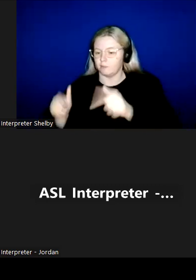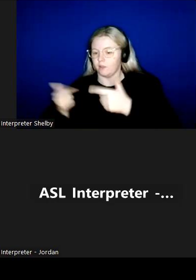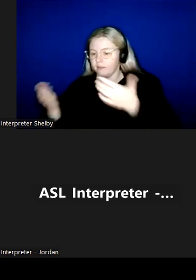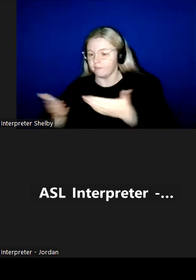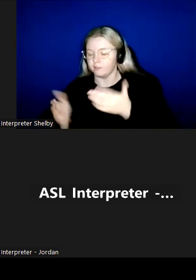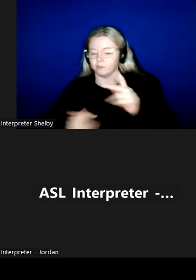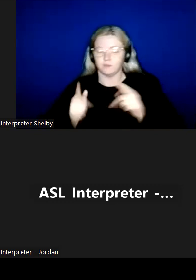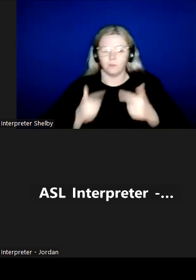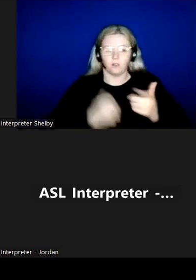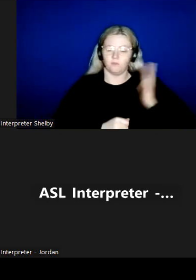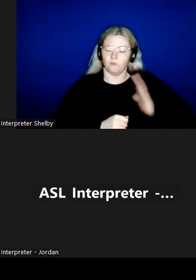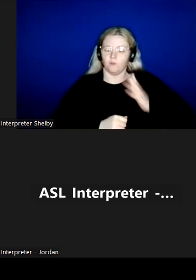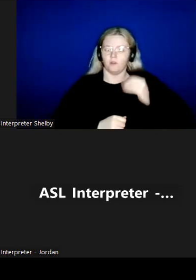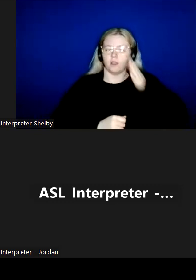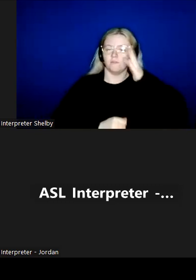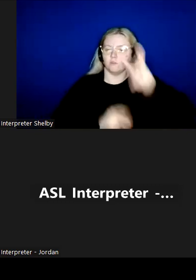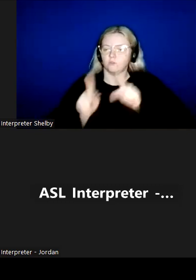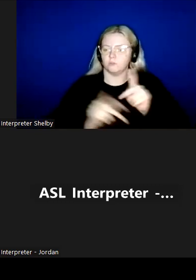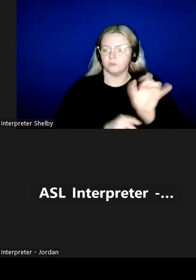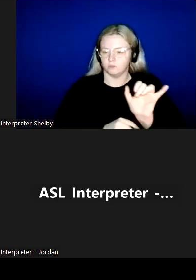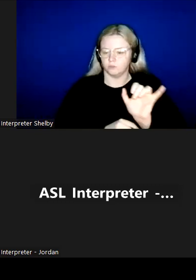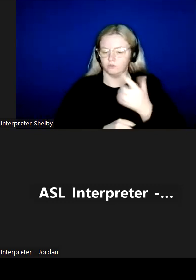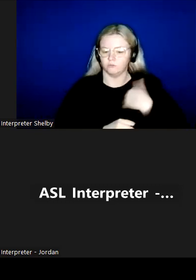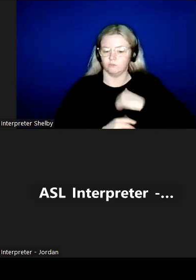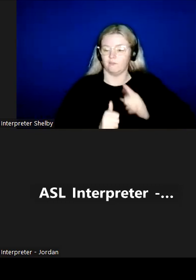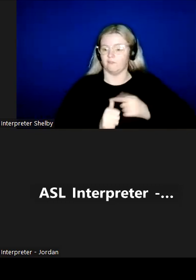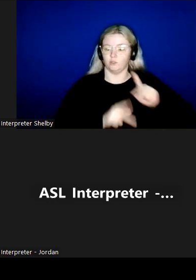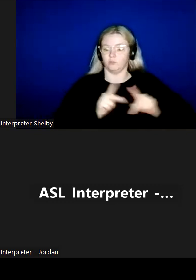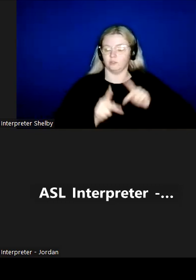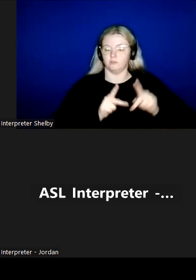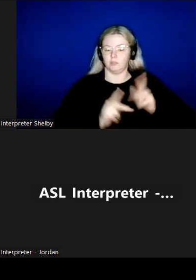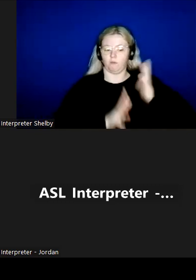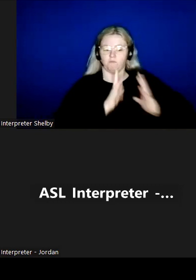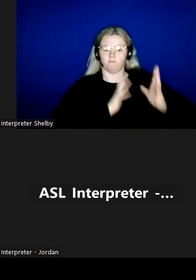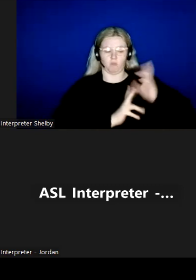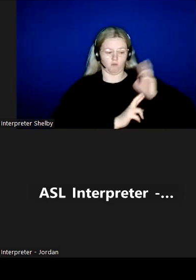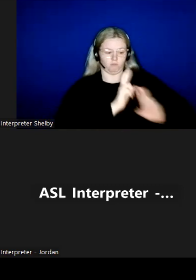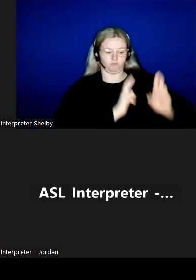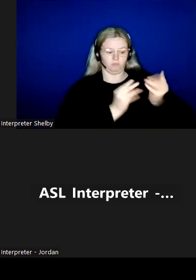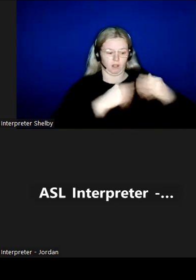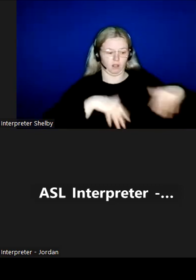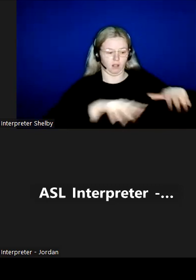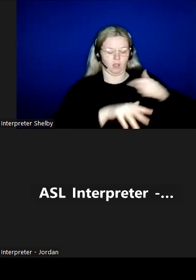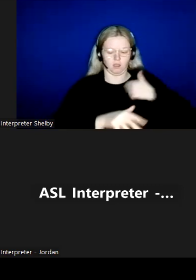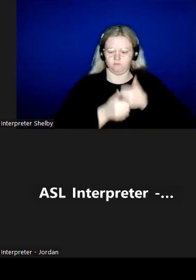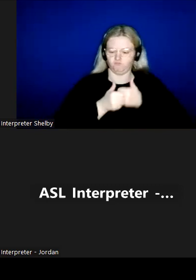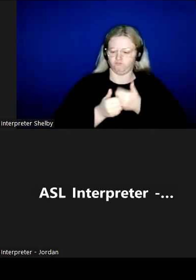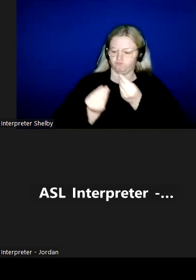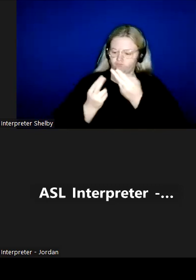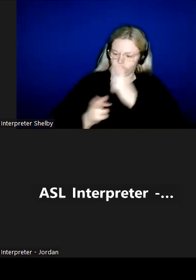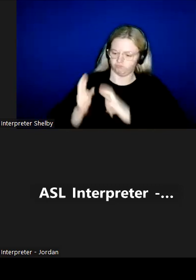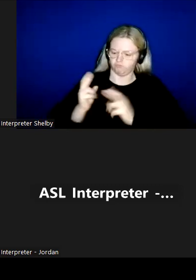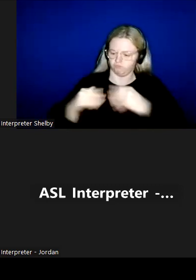generations to come. As First Peoples have done since time immemorial, we strive to be